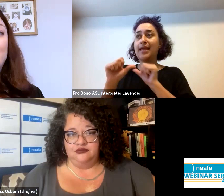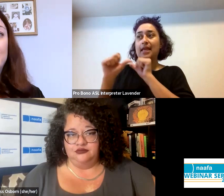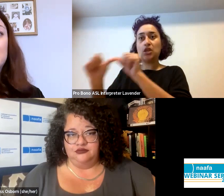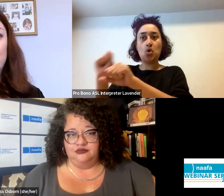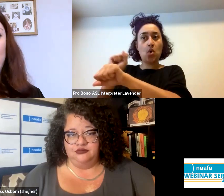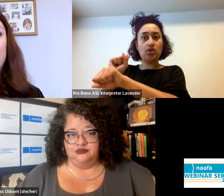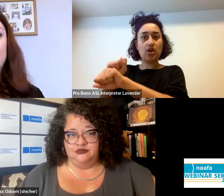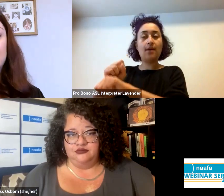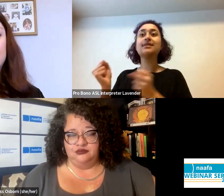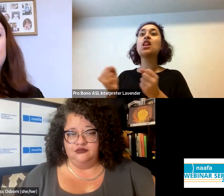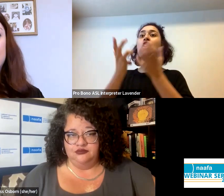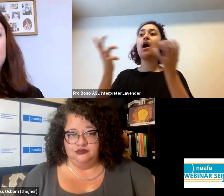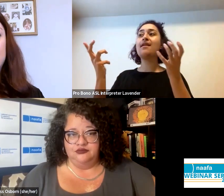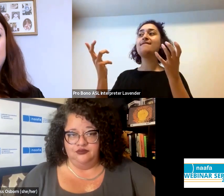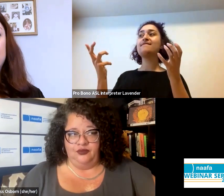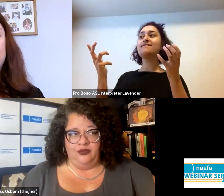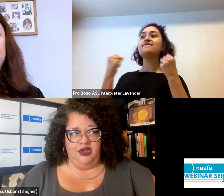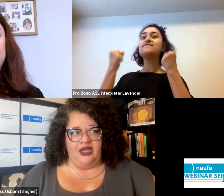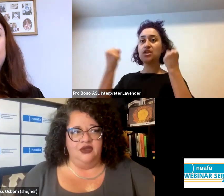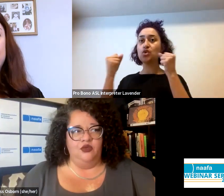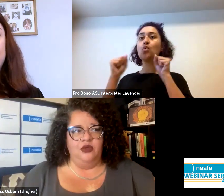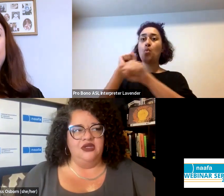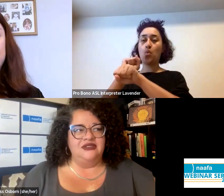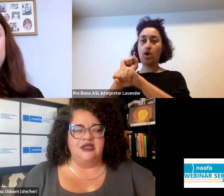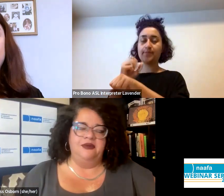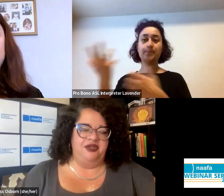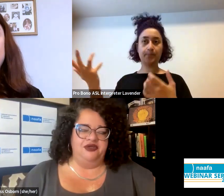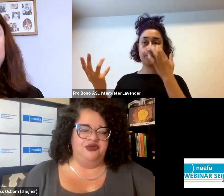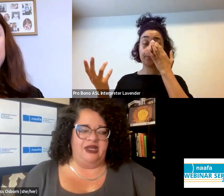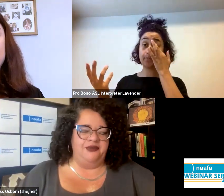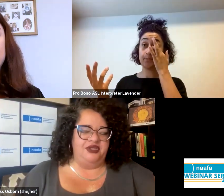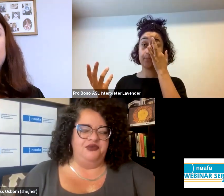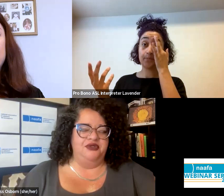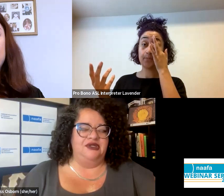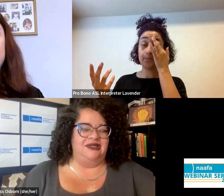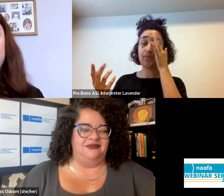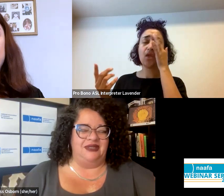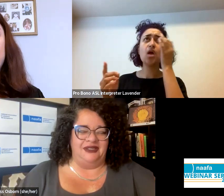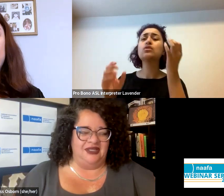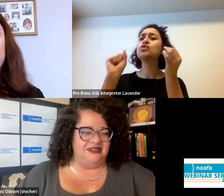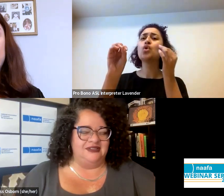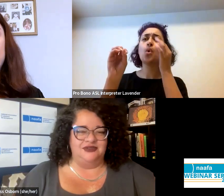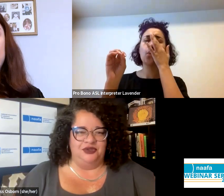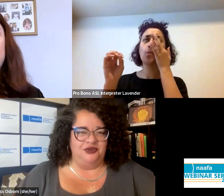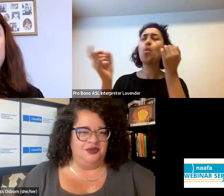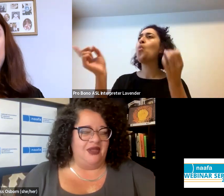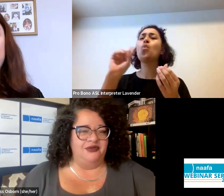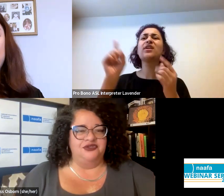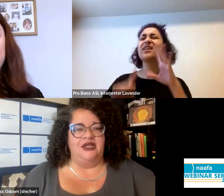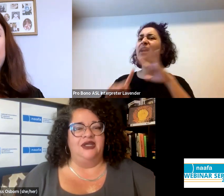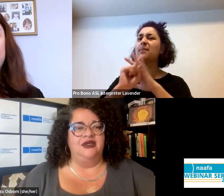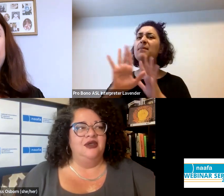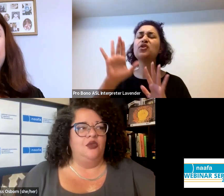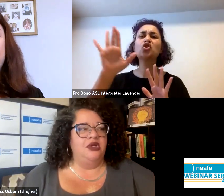of physical work. And where did this come up in your training? When you were getting licensed or when you were doing